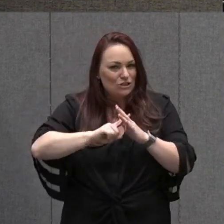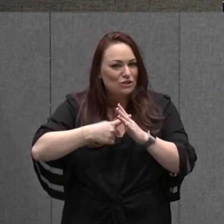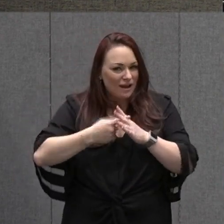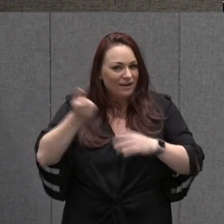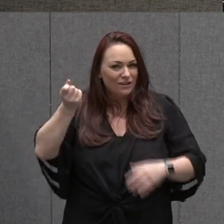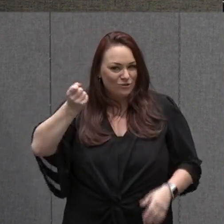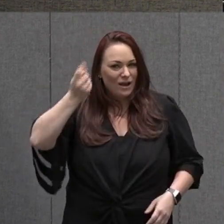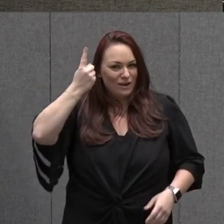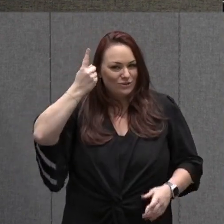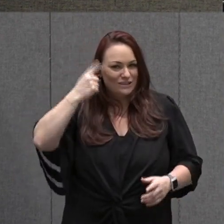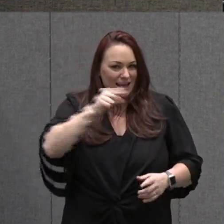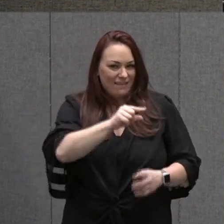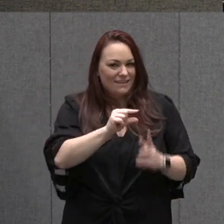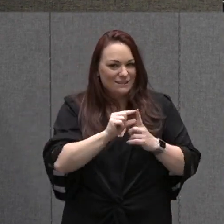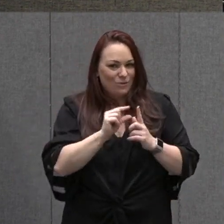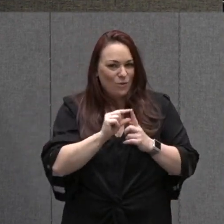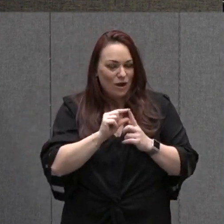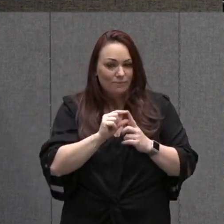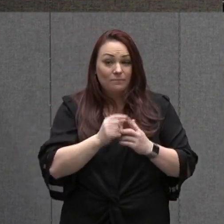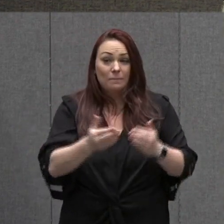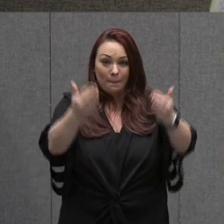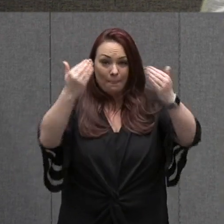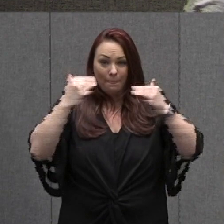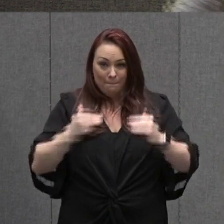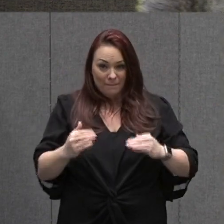word. Let's do our next sentence.